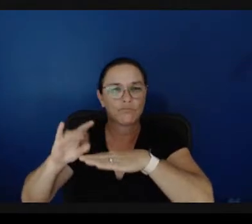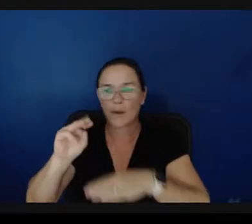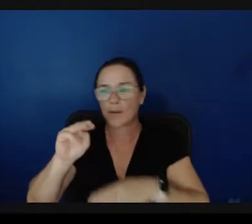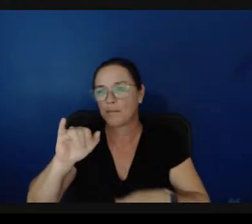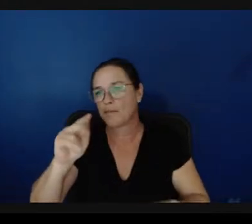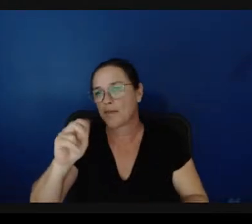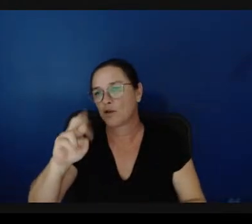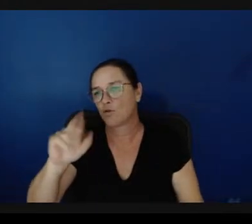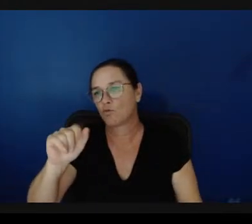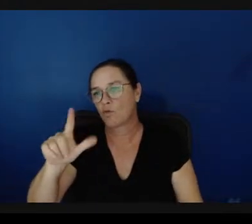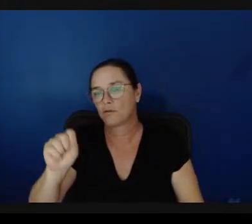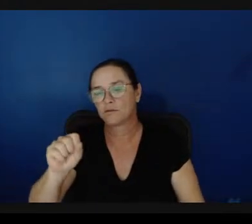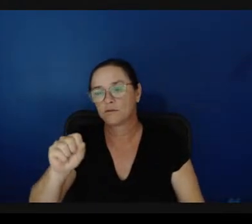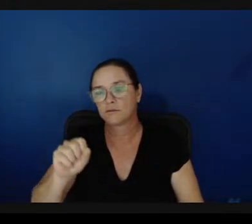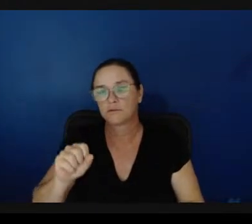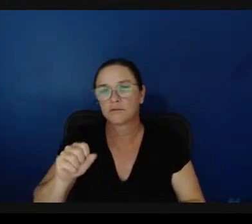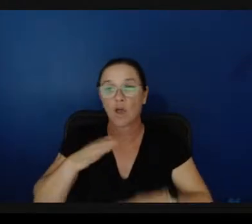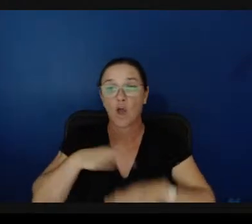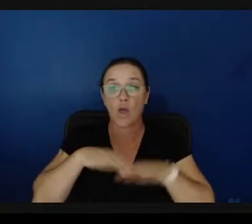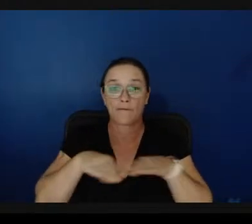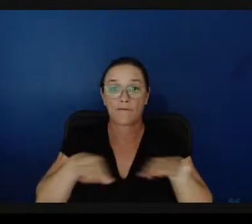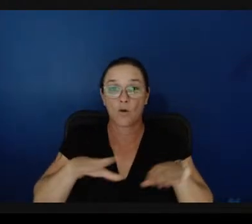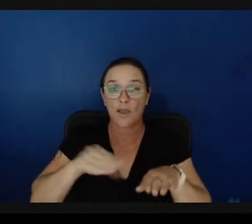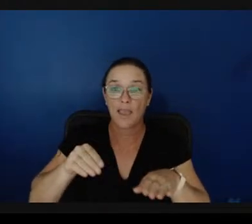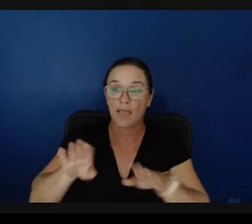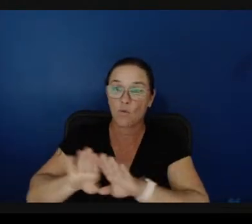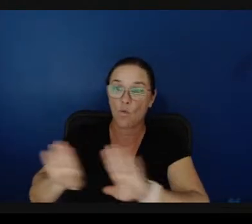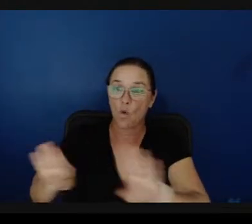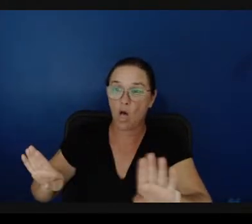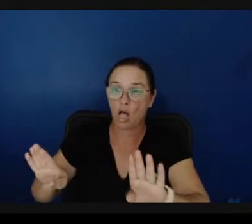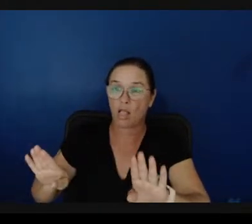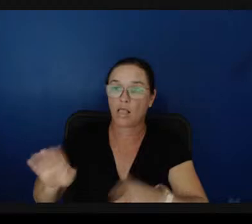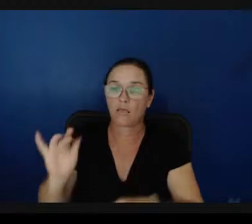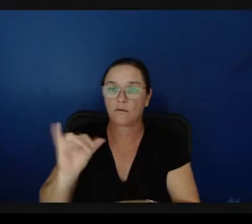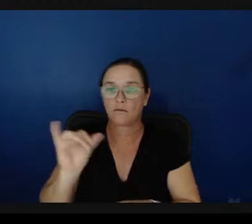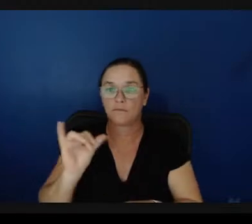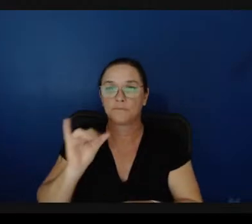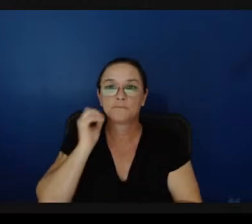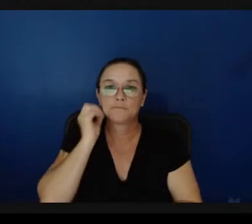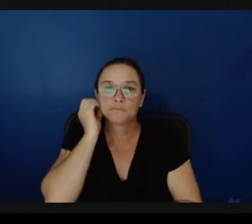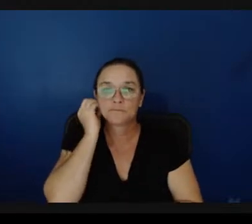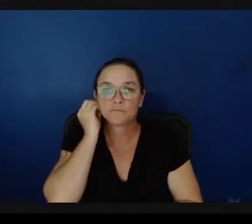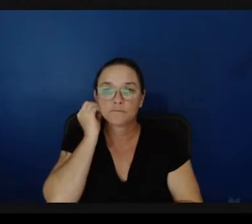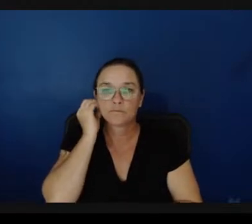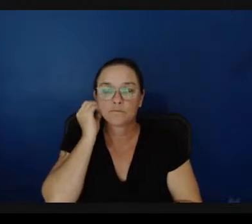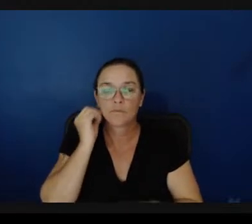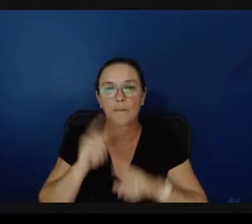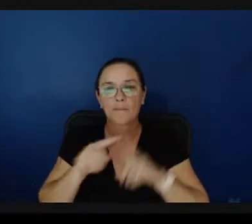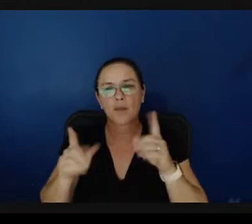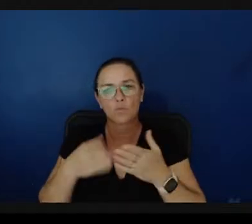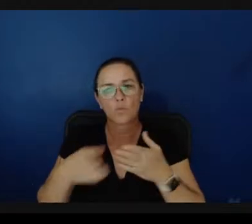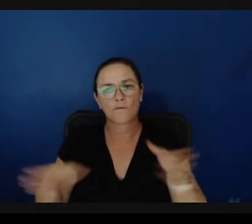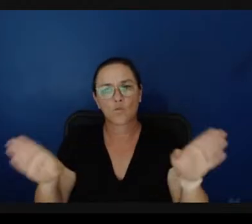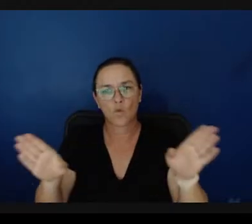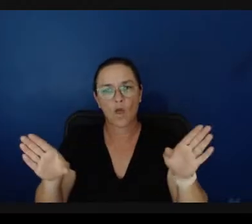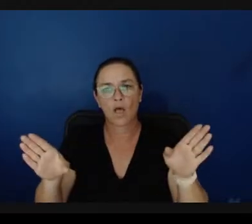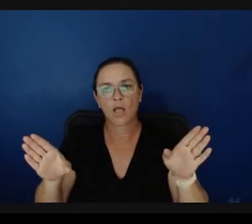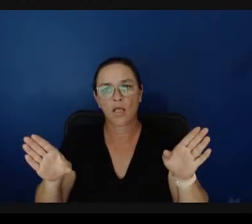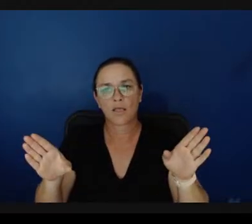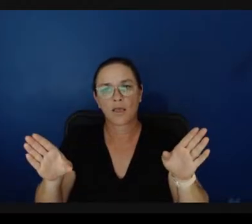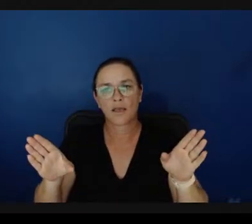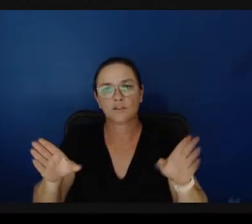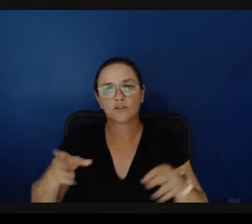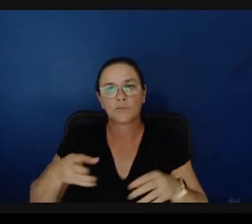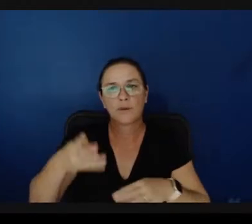and around these vents on the wall of the crater as well. But overall, it's been fairly passively degassing in the